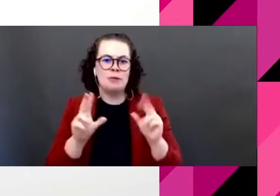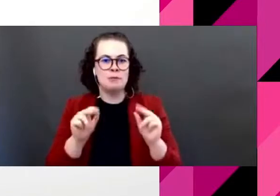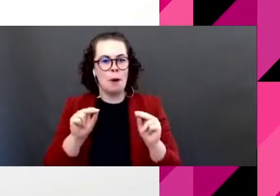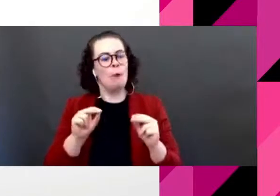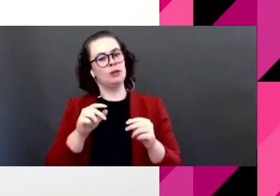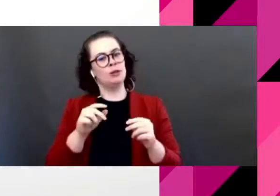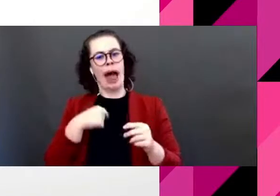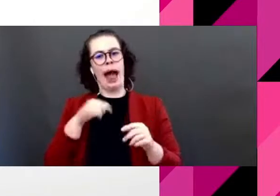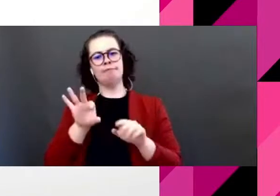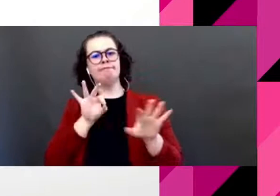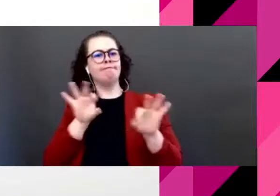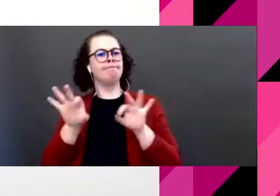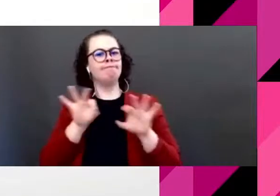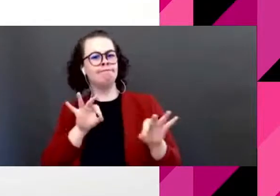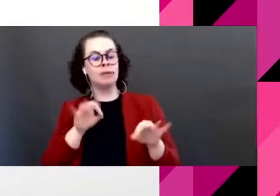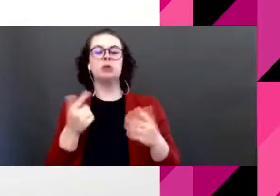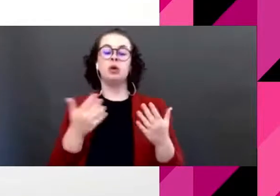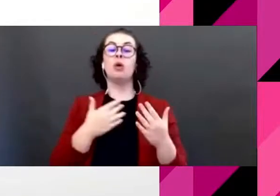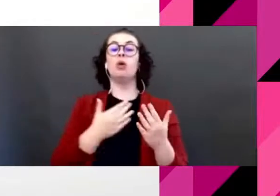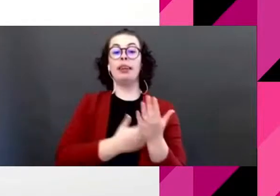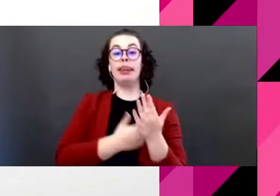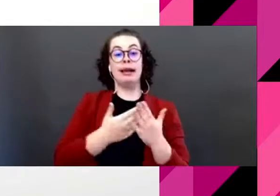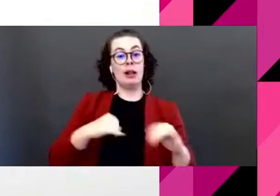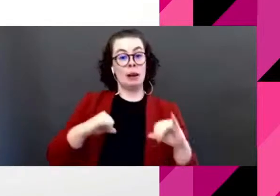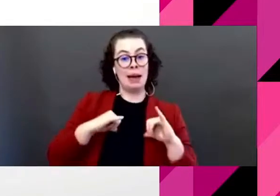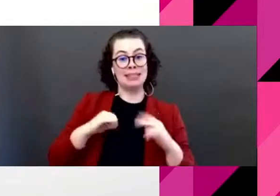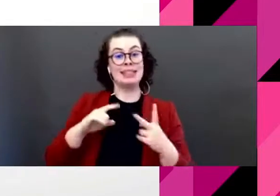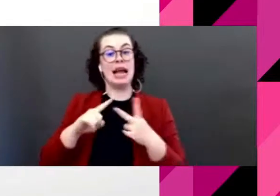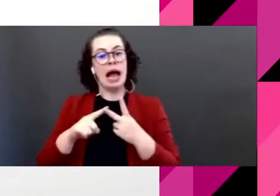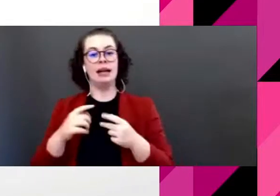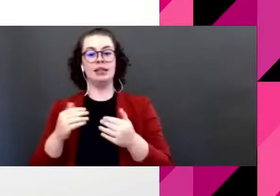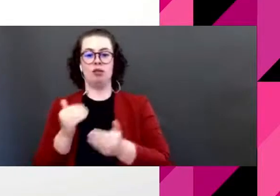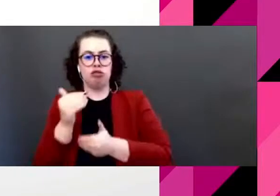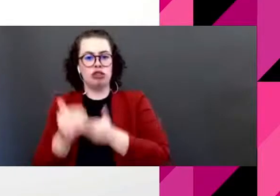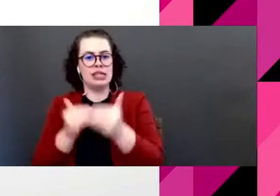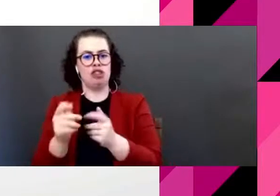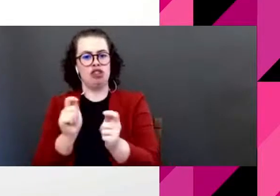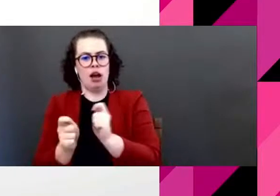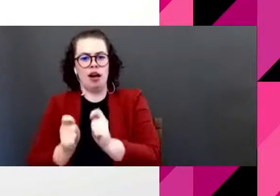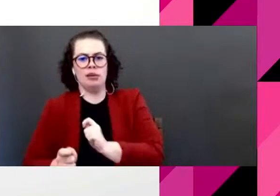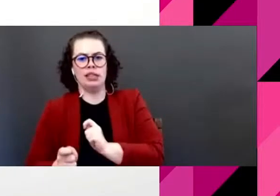capacity and on the principle of procedural accommodation.